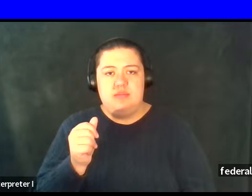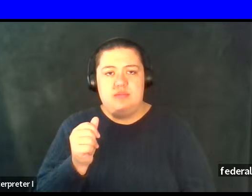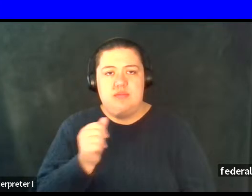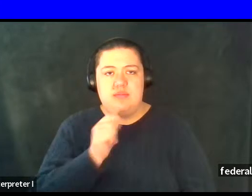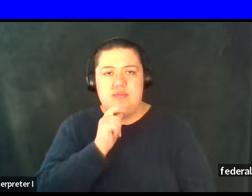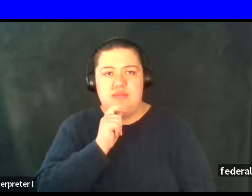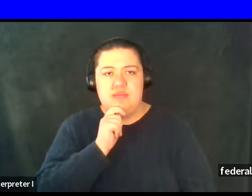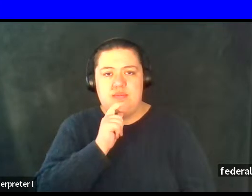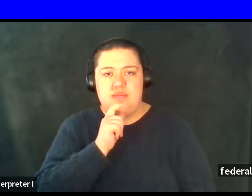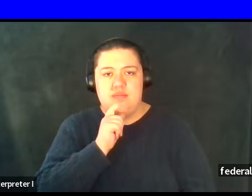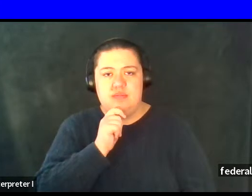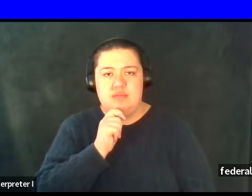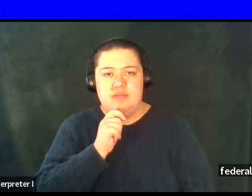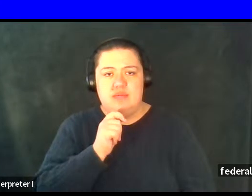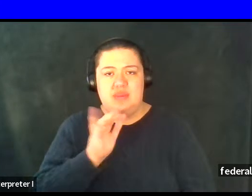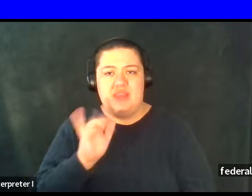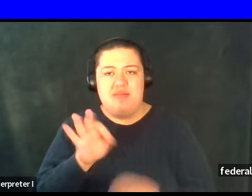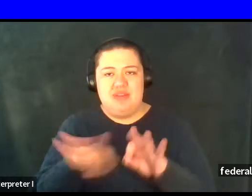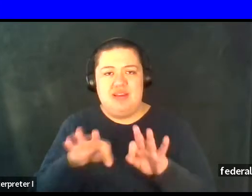That's an incomplete sentence.